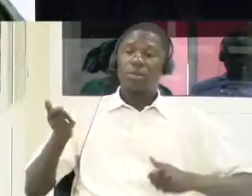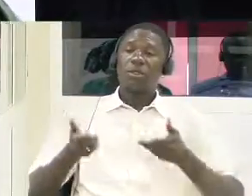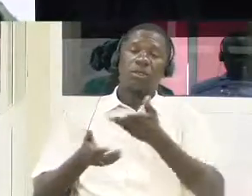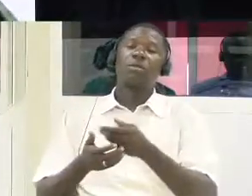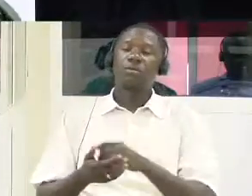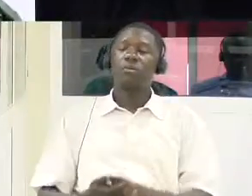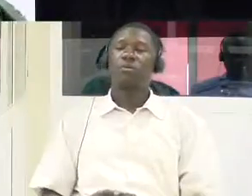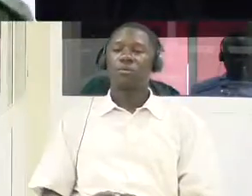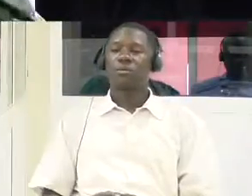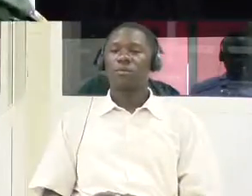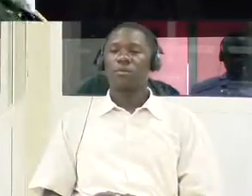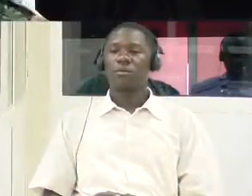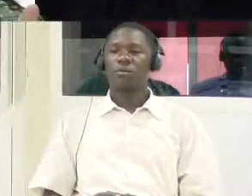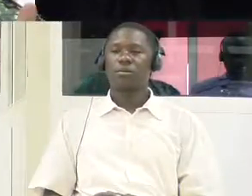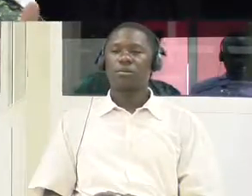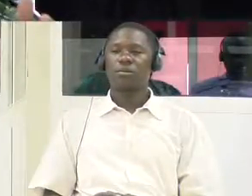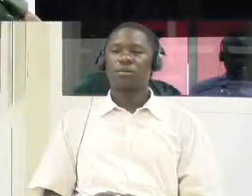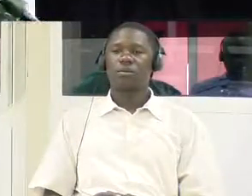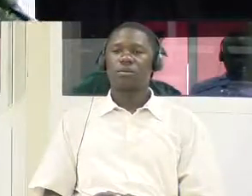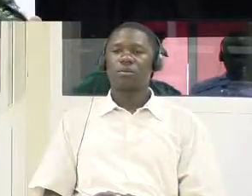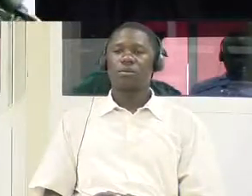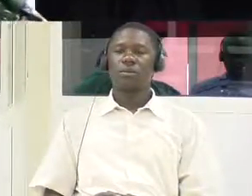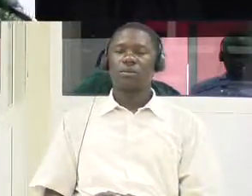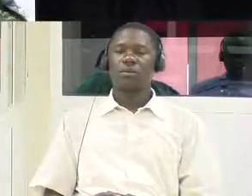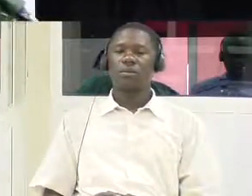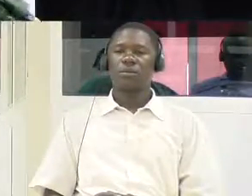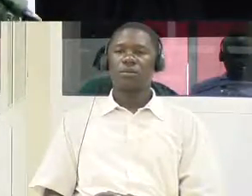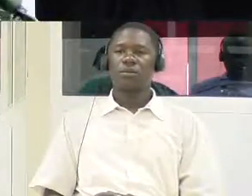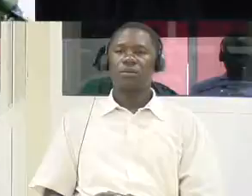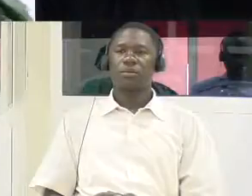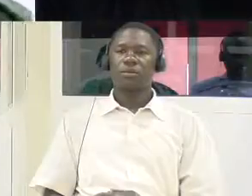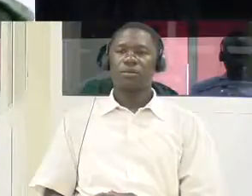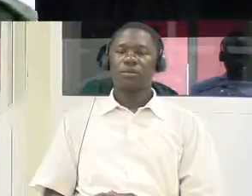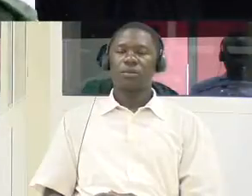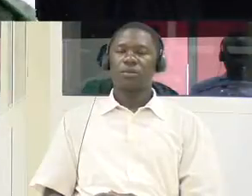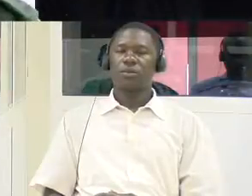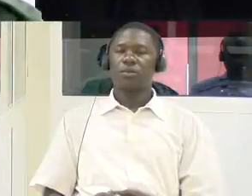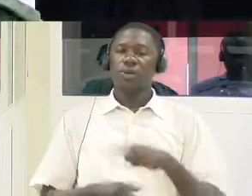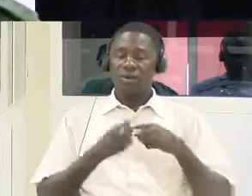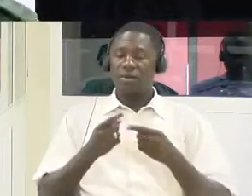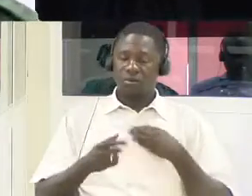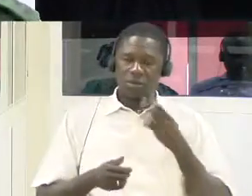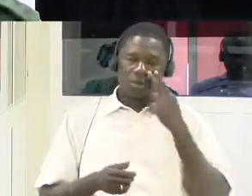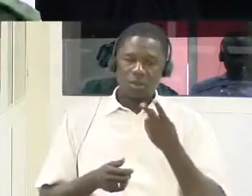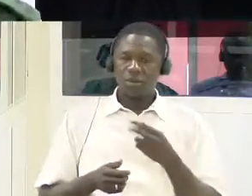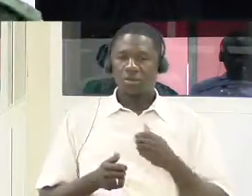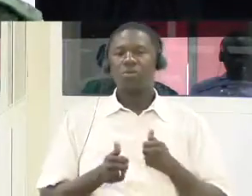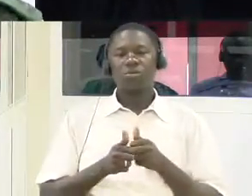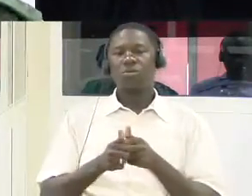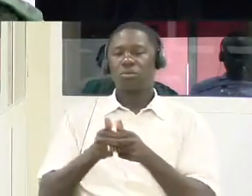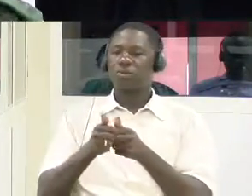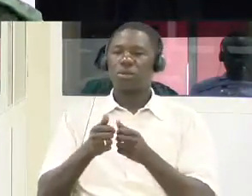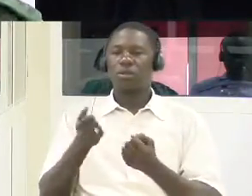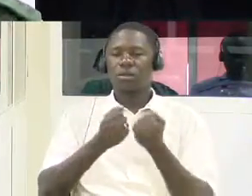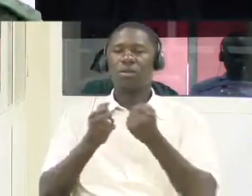was going, the officers, we saw him off to the car. We take him along, carried him beside the car. So